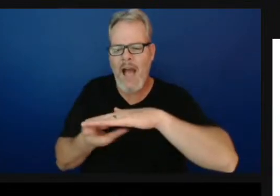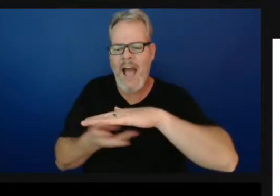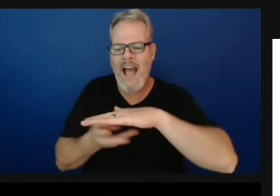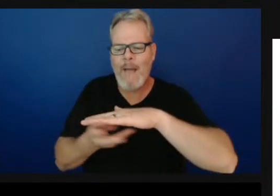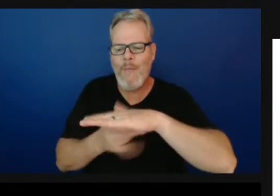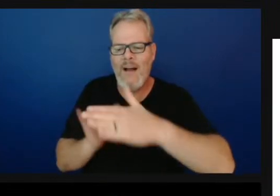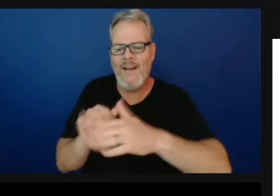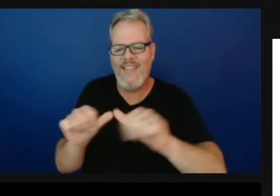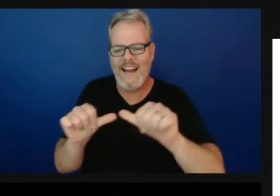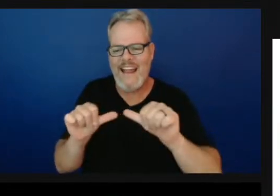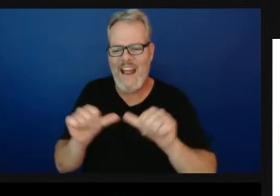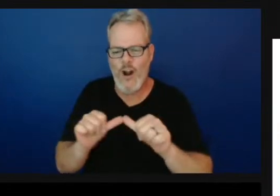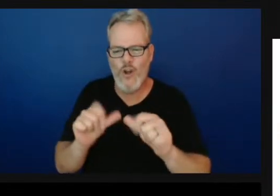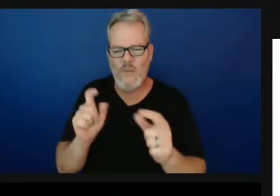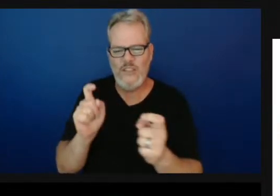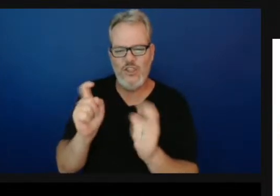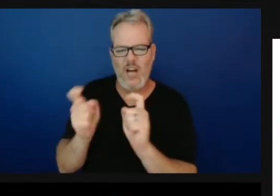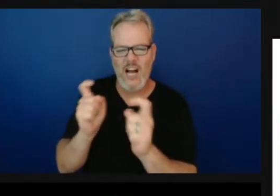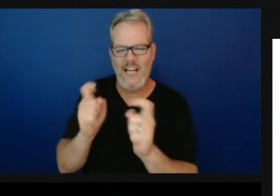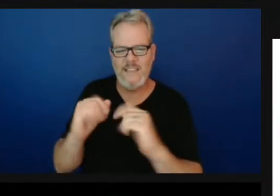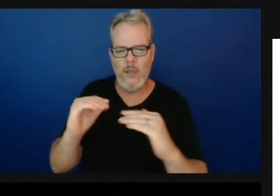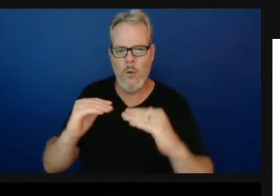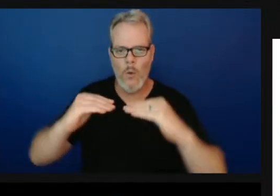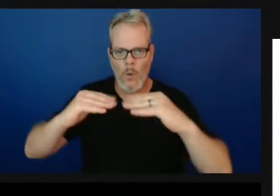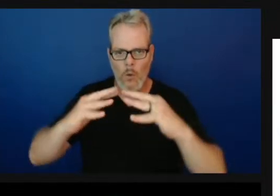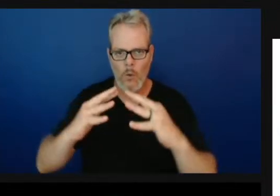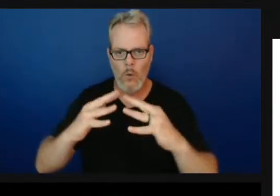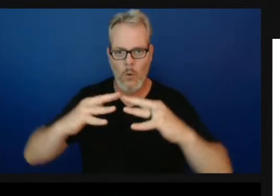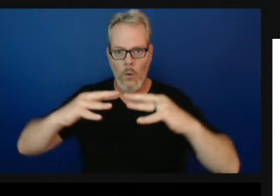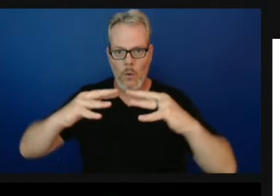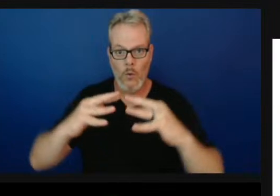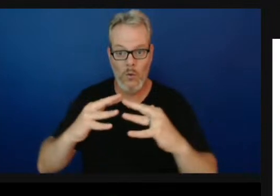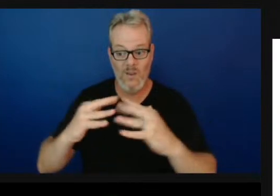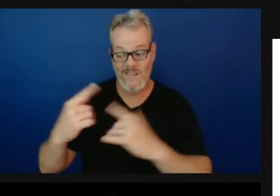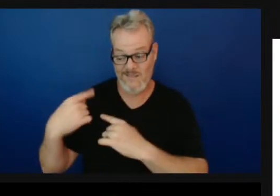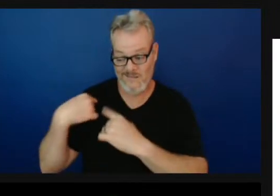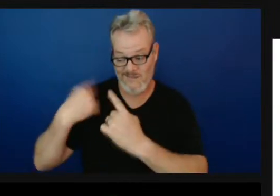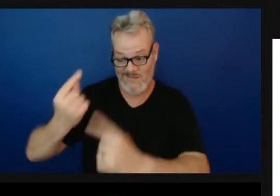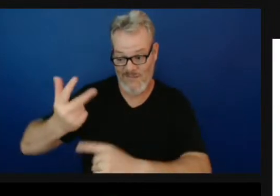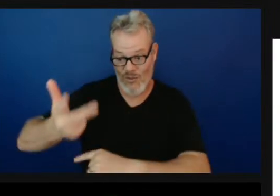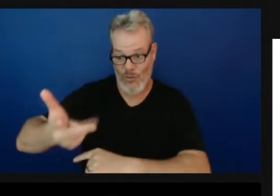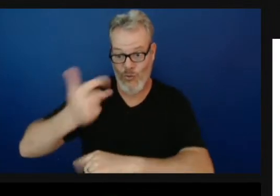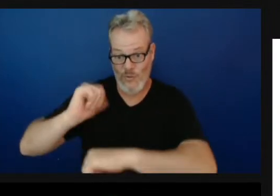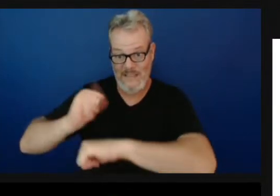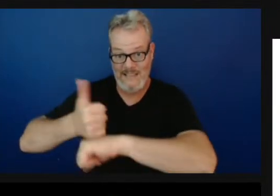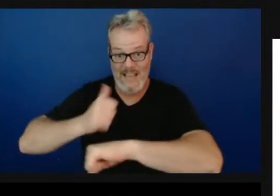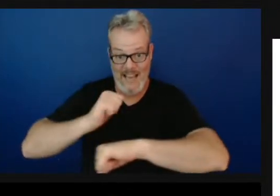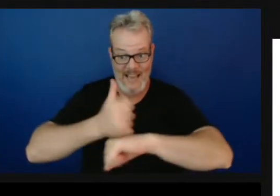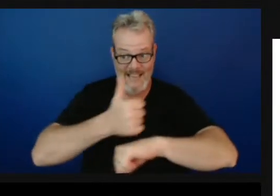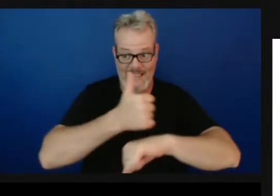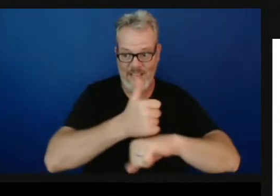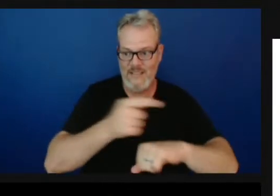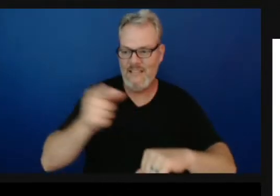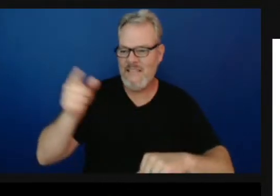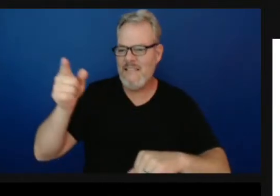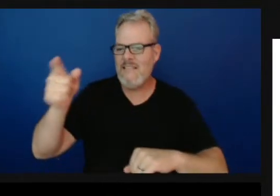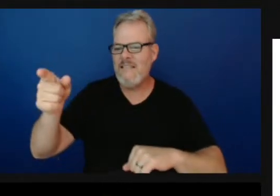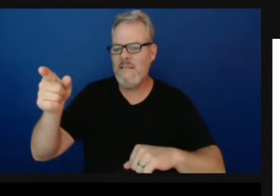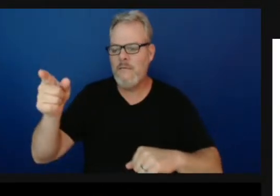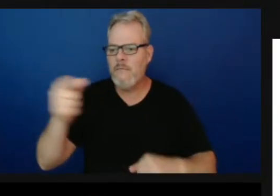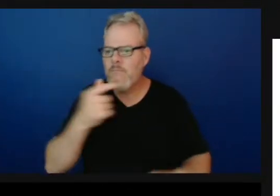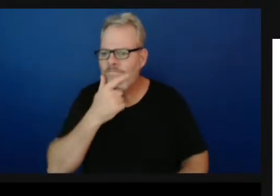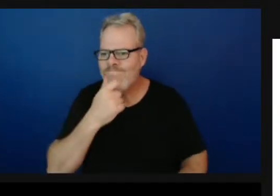certainly the ground is adjusting quite a lot. Right, there's 3 stations I showed you showing the most movement are more or less in there. Let's wait for this to